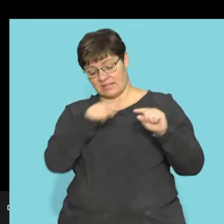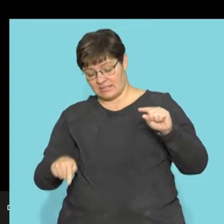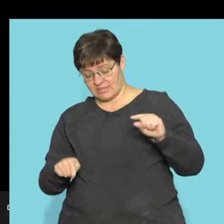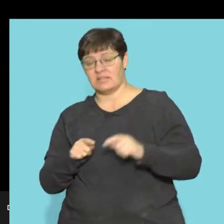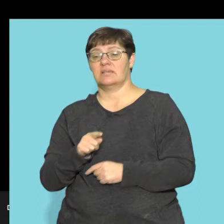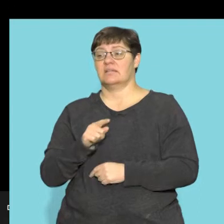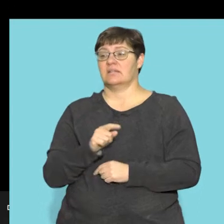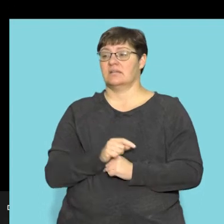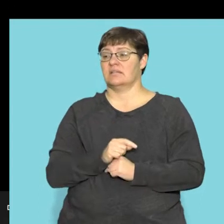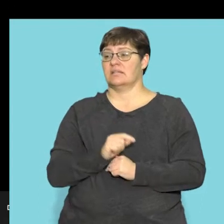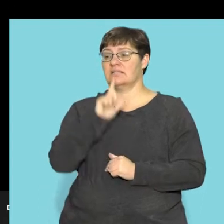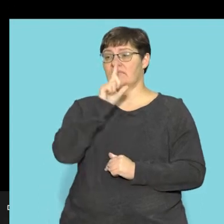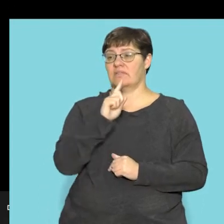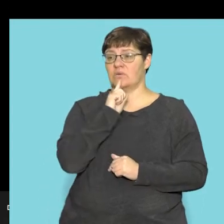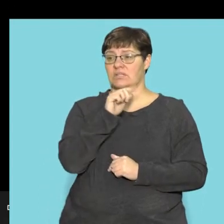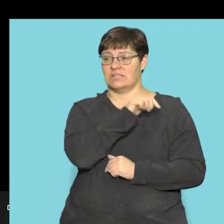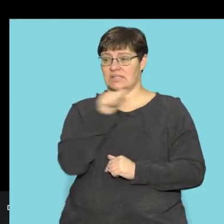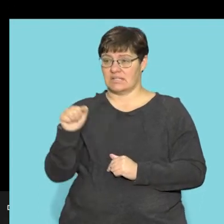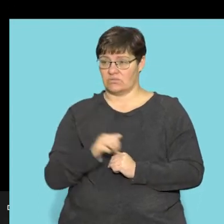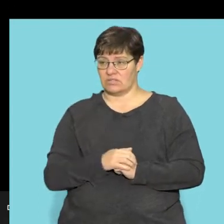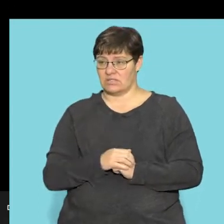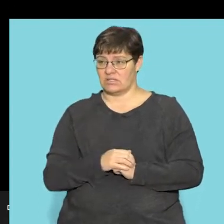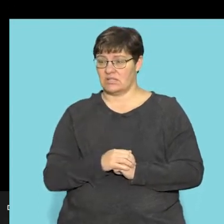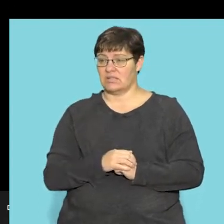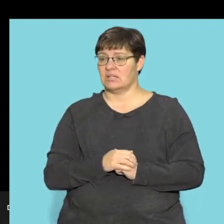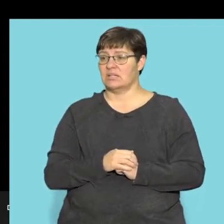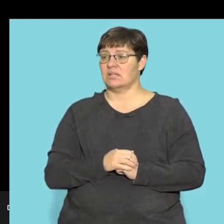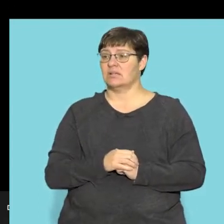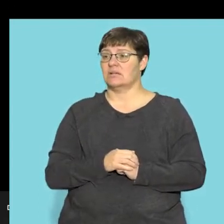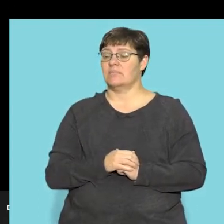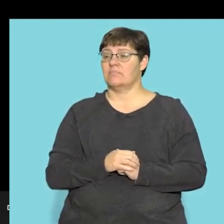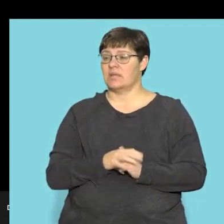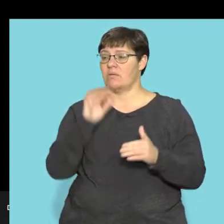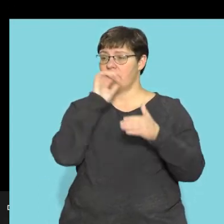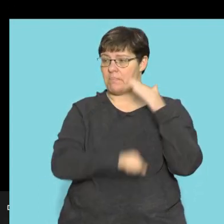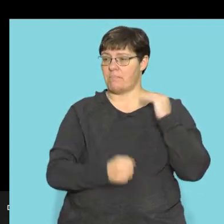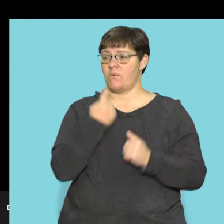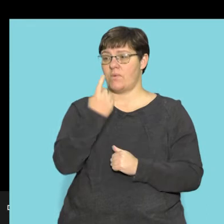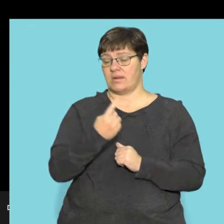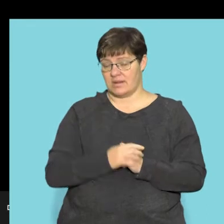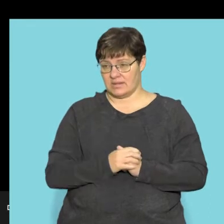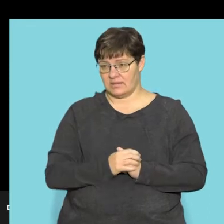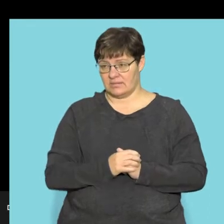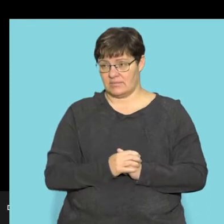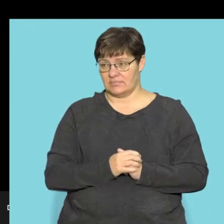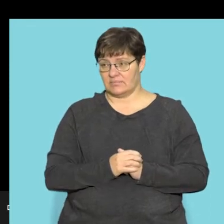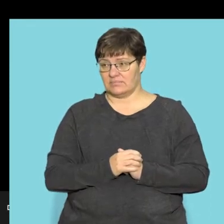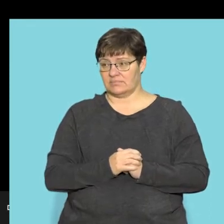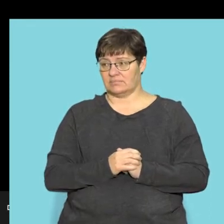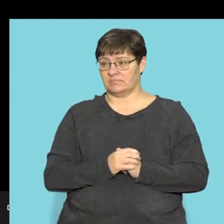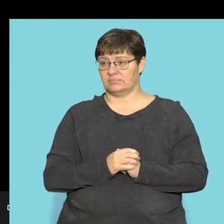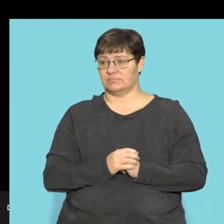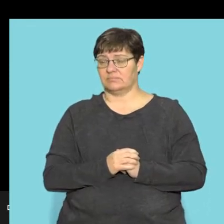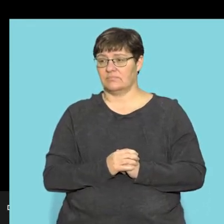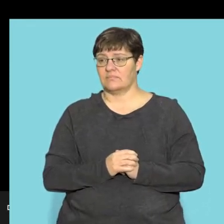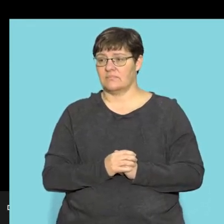by 7,600. It gives me that much, and then I must subtract 1, right? So subtract